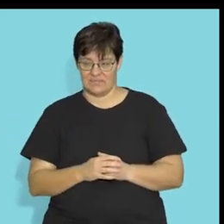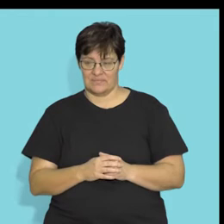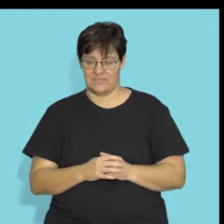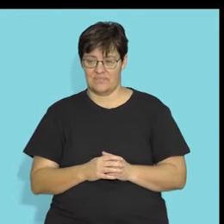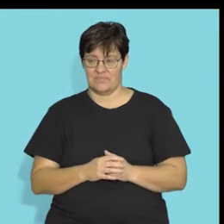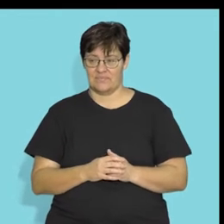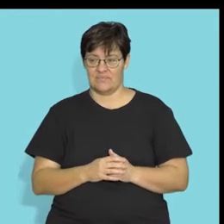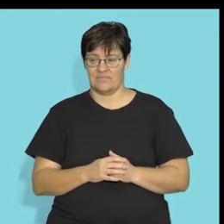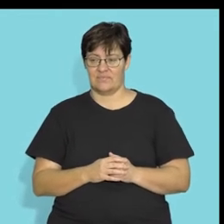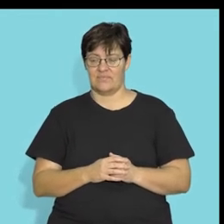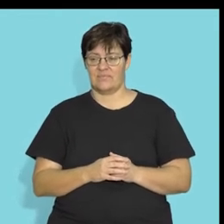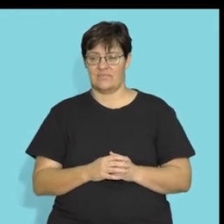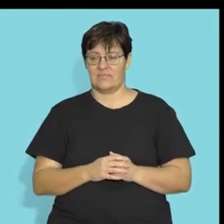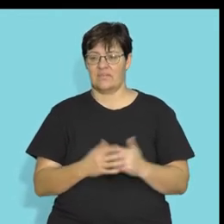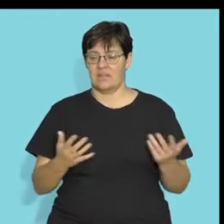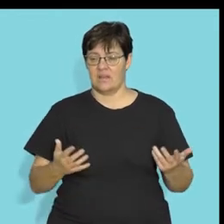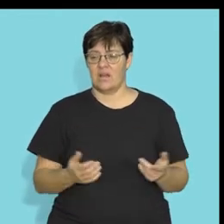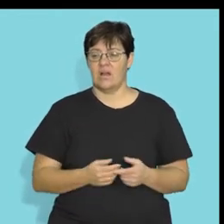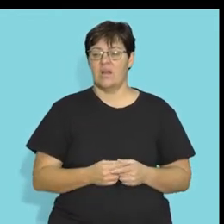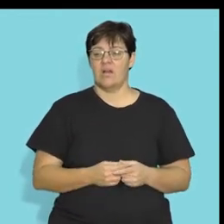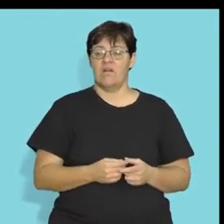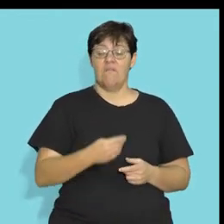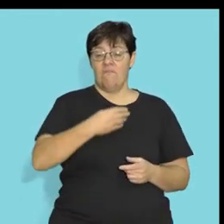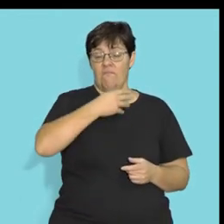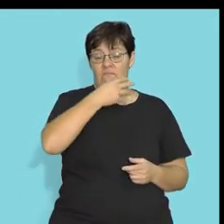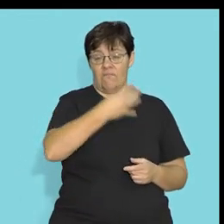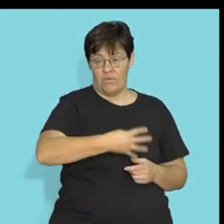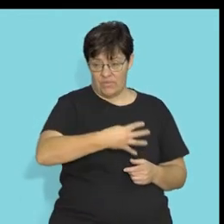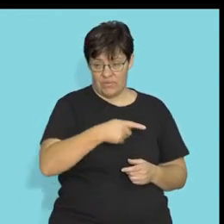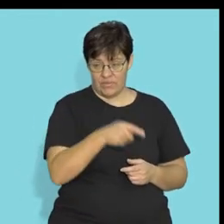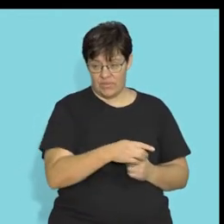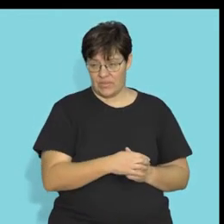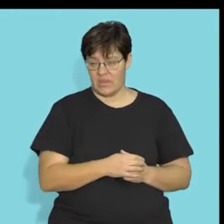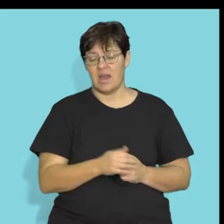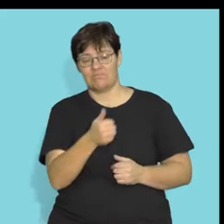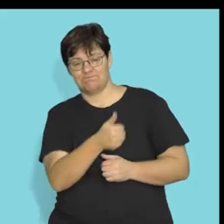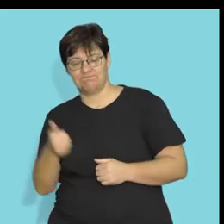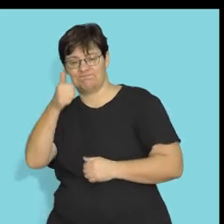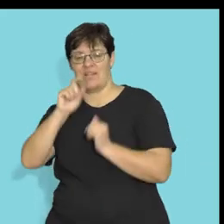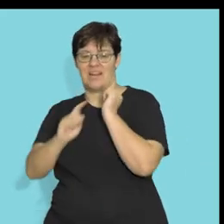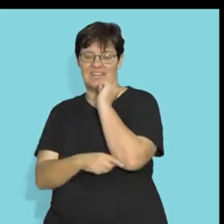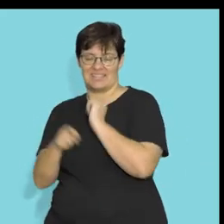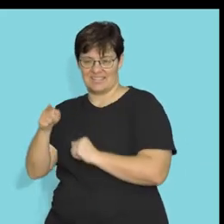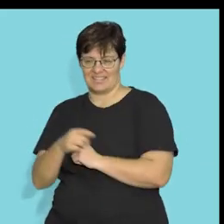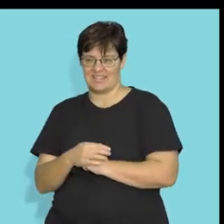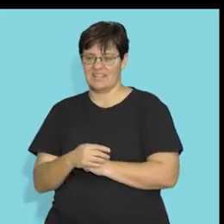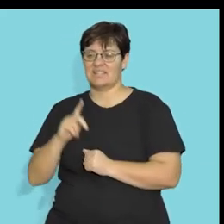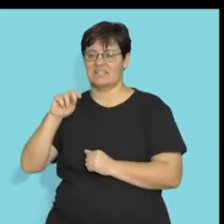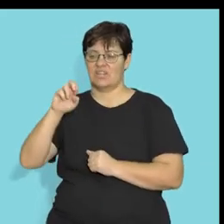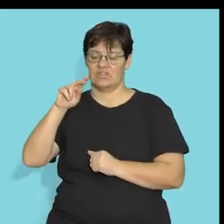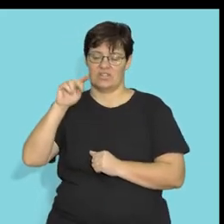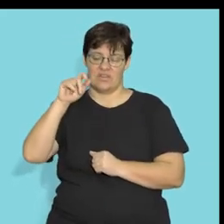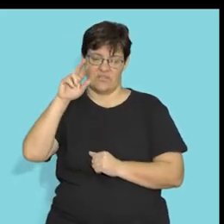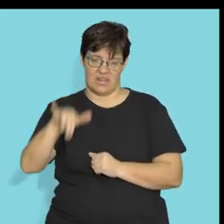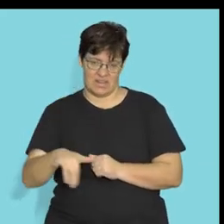would be your primary consumers. Your third trophic level would be made up of your secondary consumers. And finally, the fourth trophic